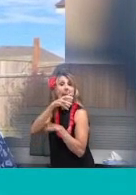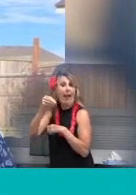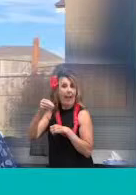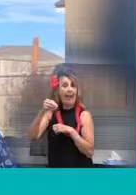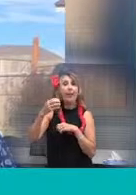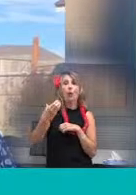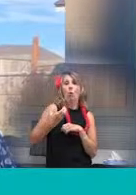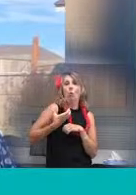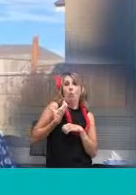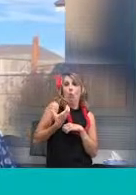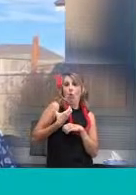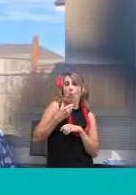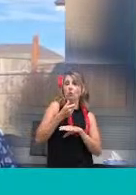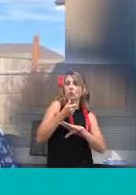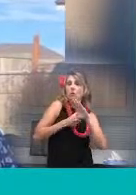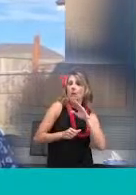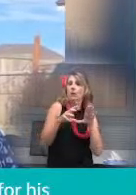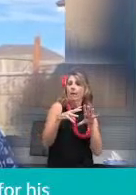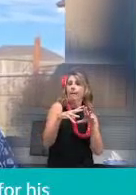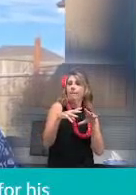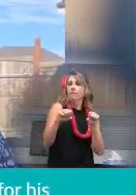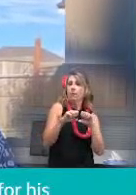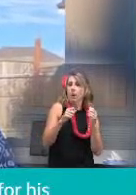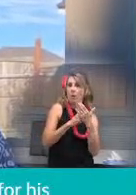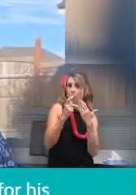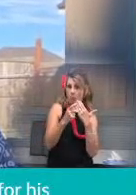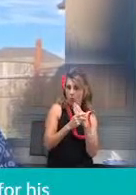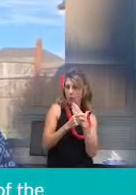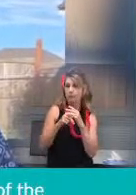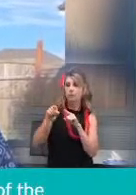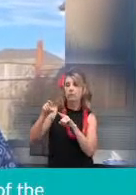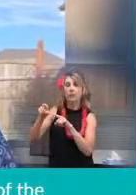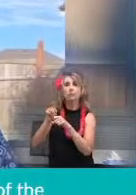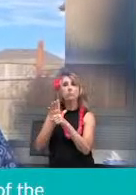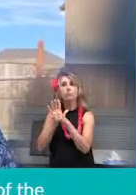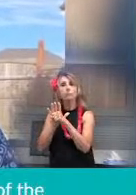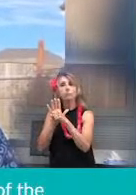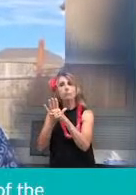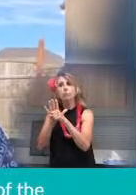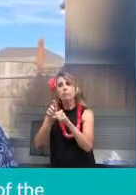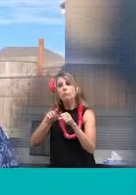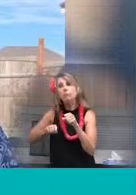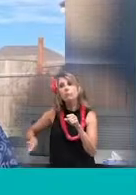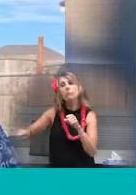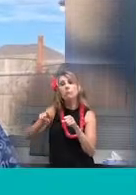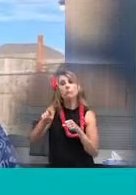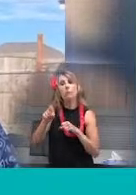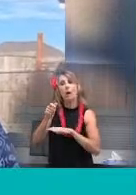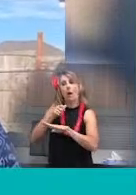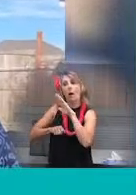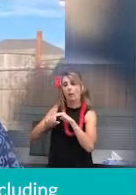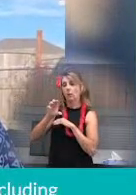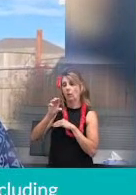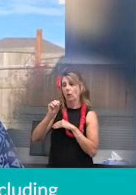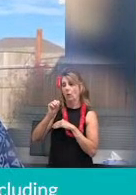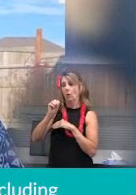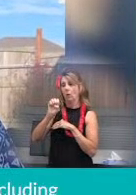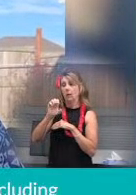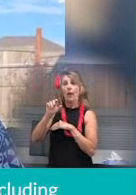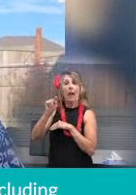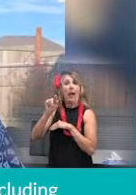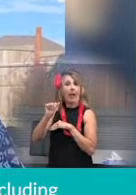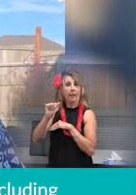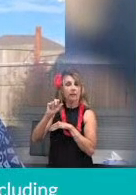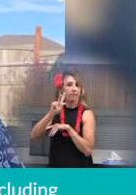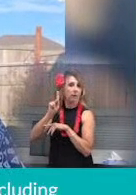the Lancer football program. Jim has also been an advocate for his fellow members as a member of the Owecta St. Clair Unit